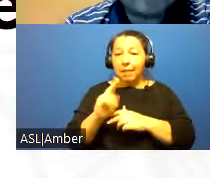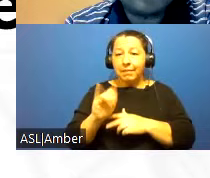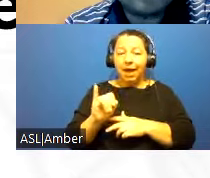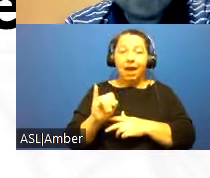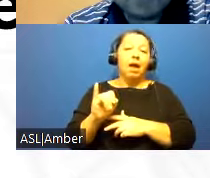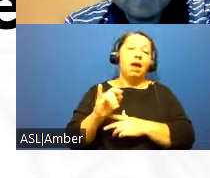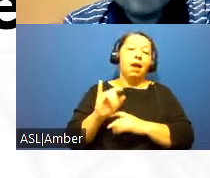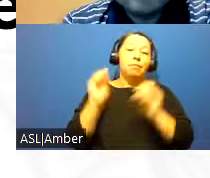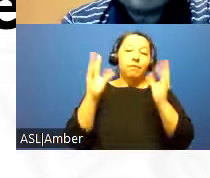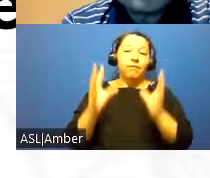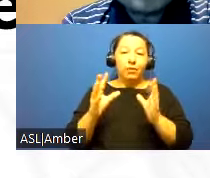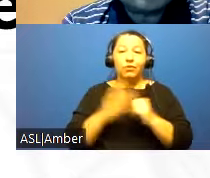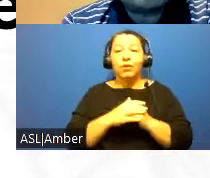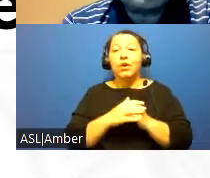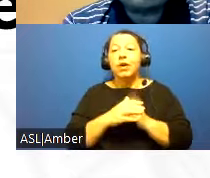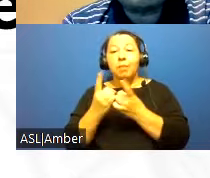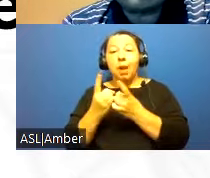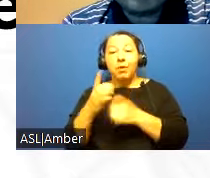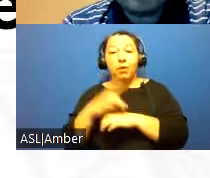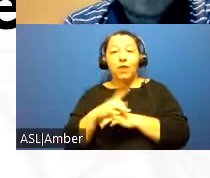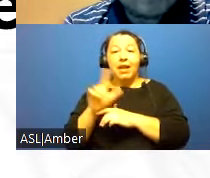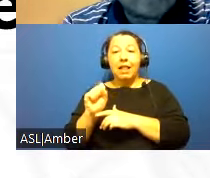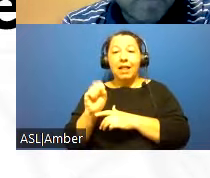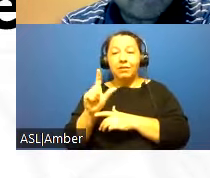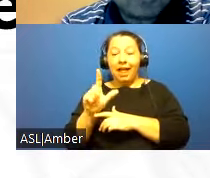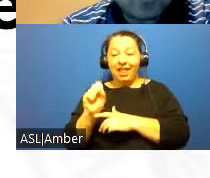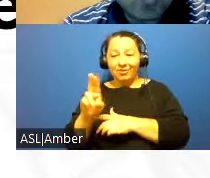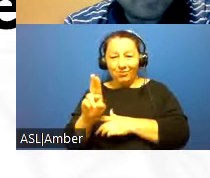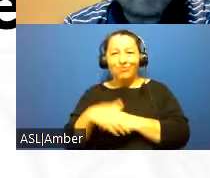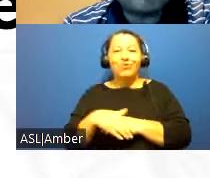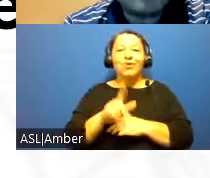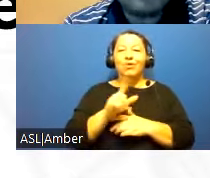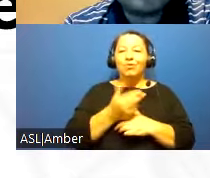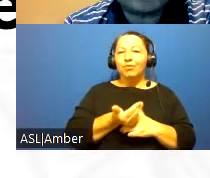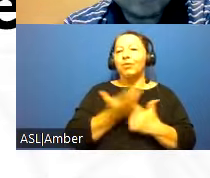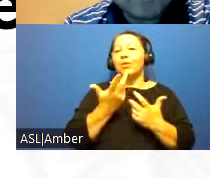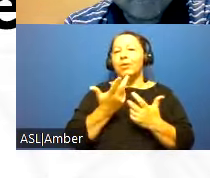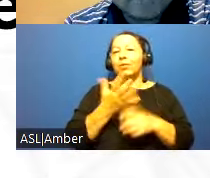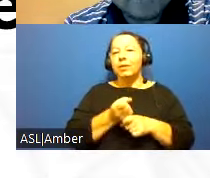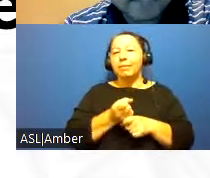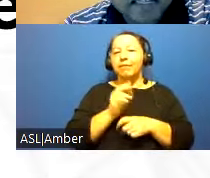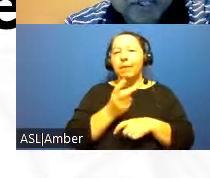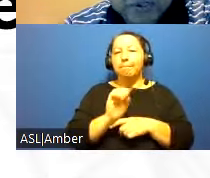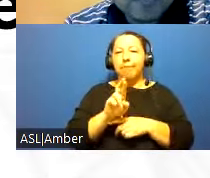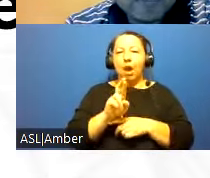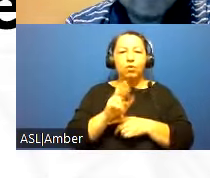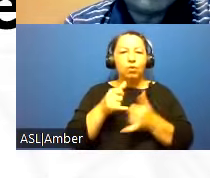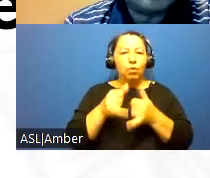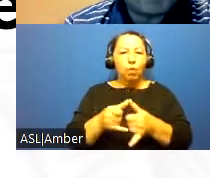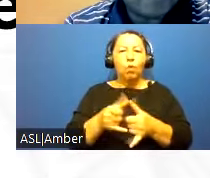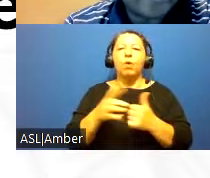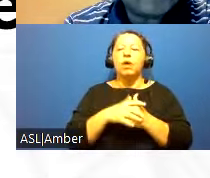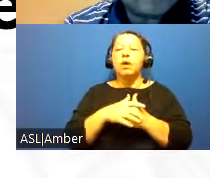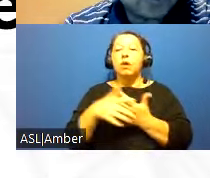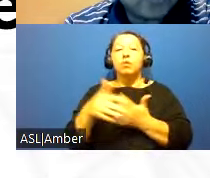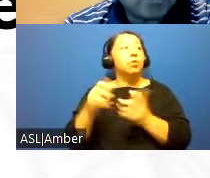Anthropology at LSU. She is a 2020 recipient of the Research Master Award in the Humanities and Social Sciences at LSU.